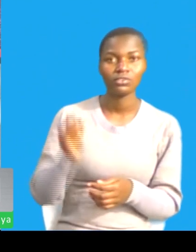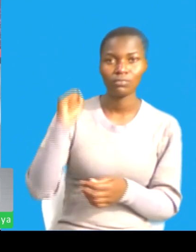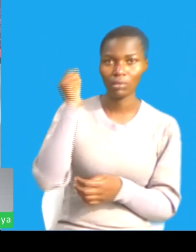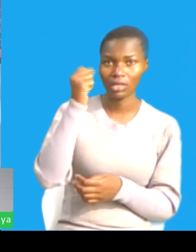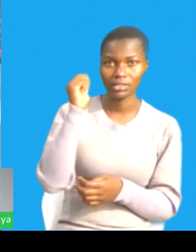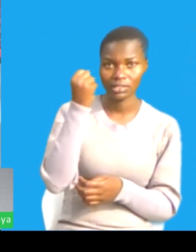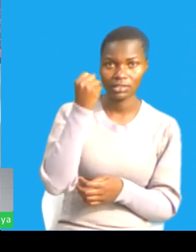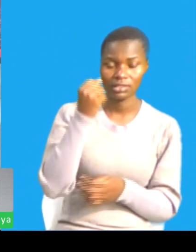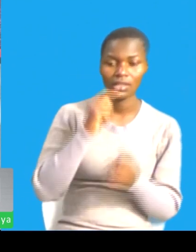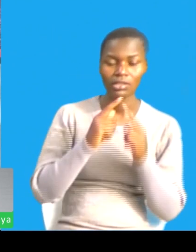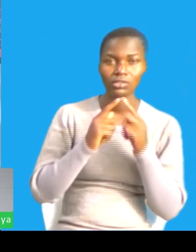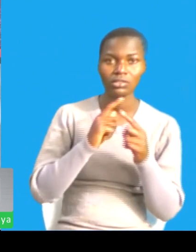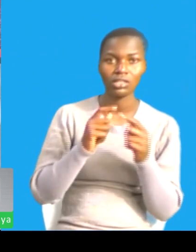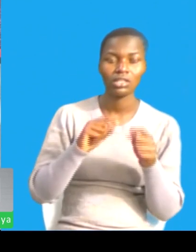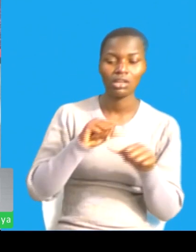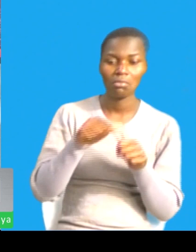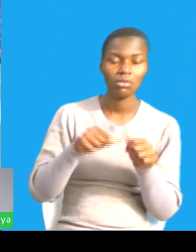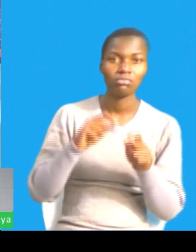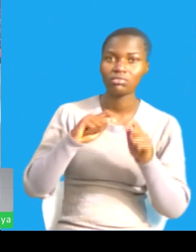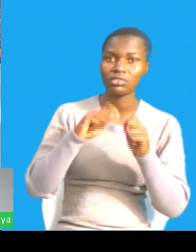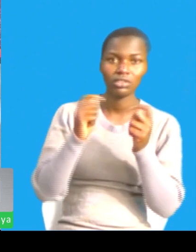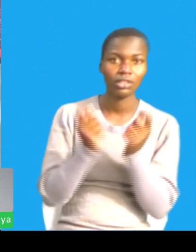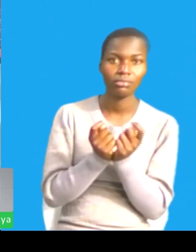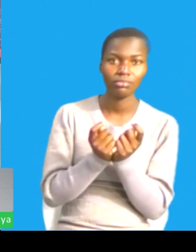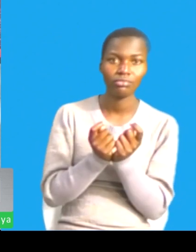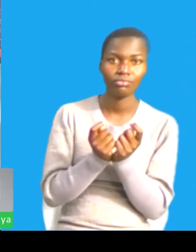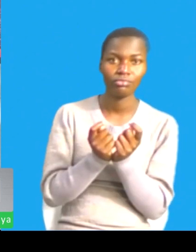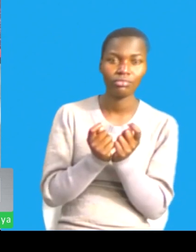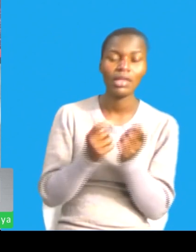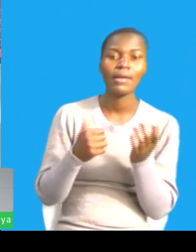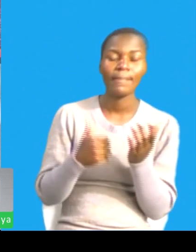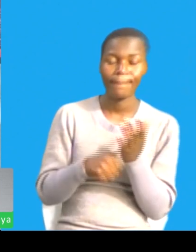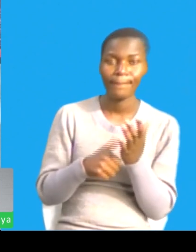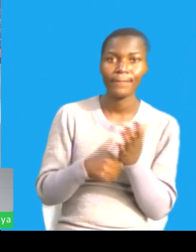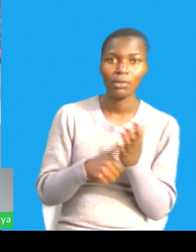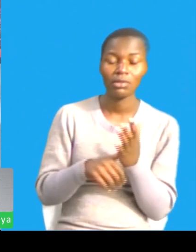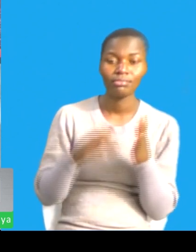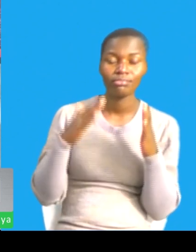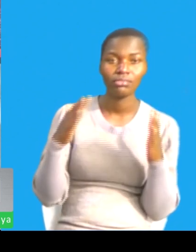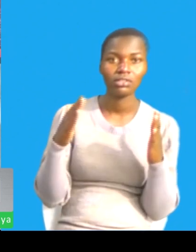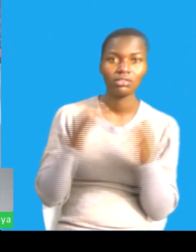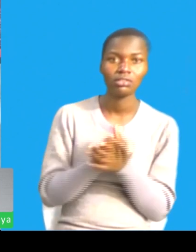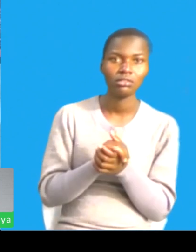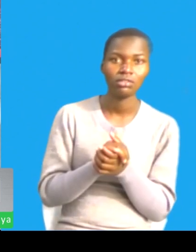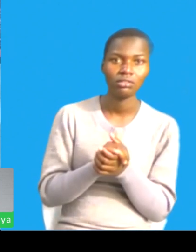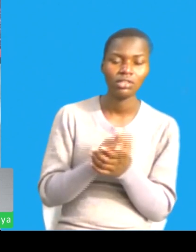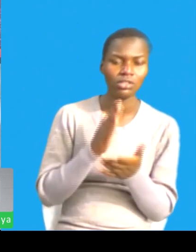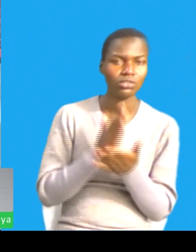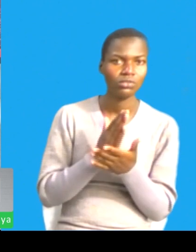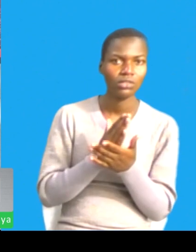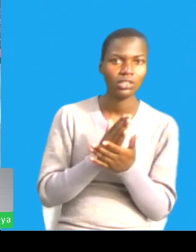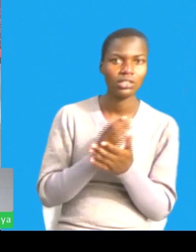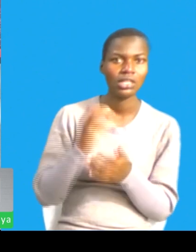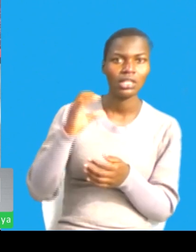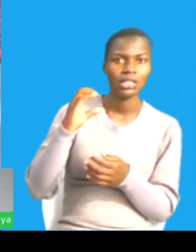ya kuongea ni tribe ama kitu kama hiyo. Na hiyo ndio makosa kubwa sana. Is it true that amongst the cabinet